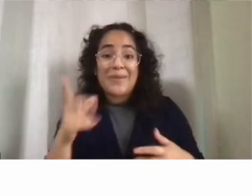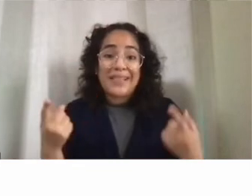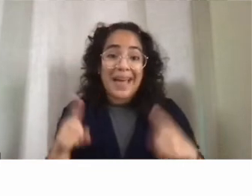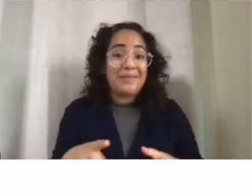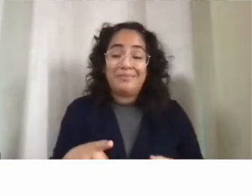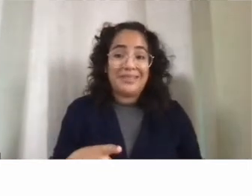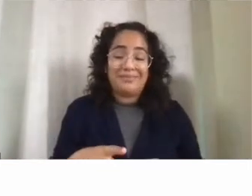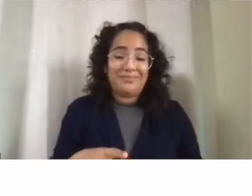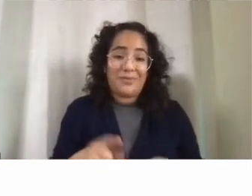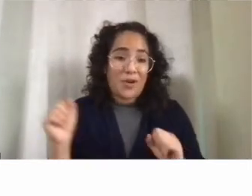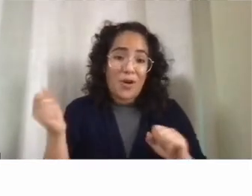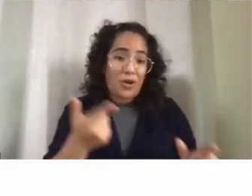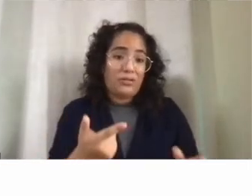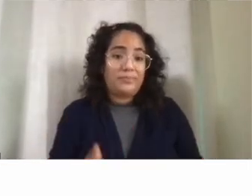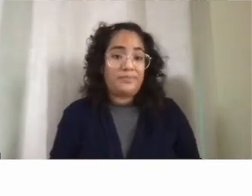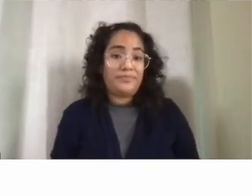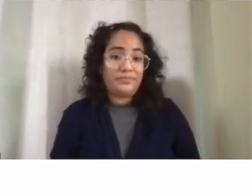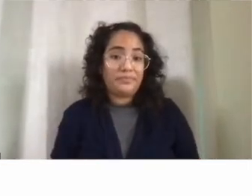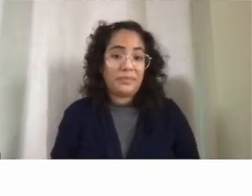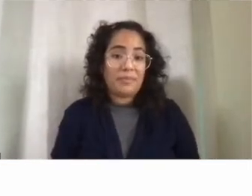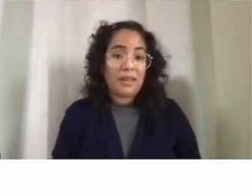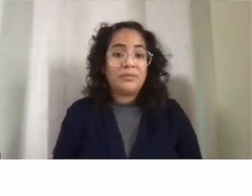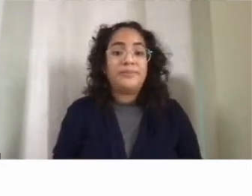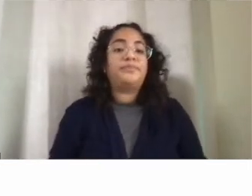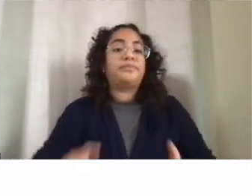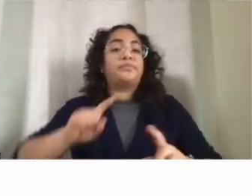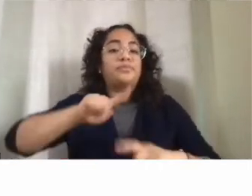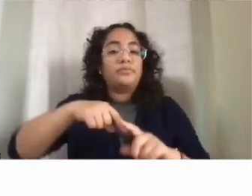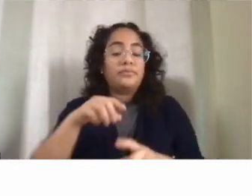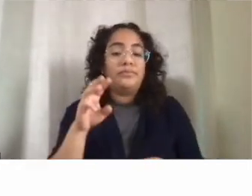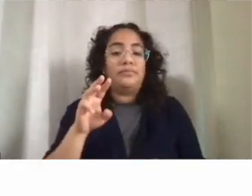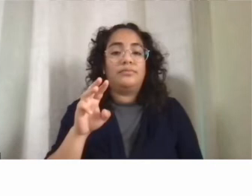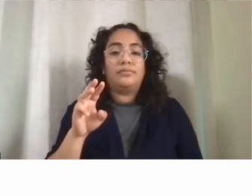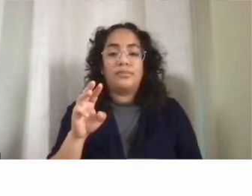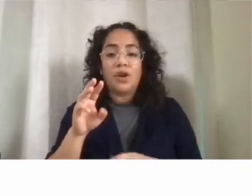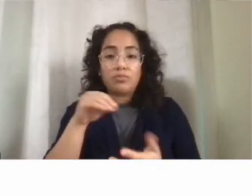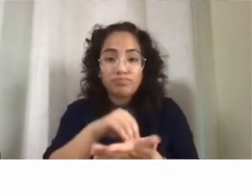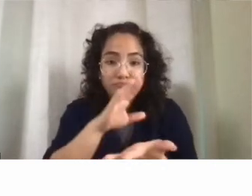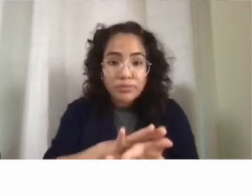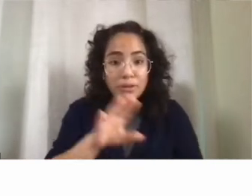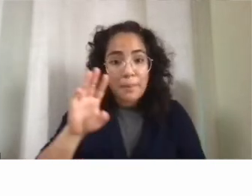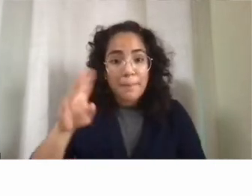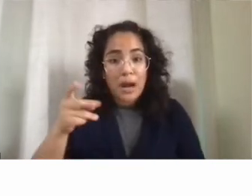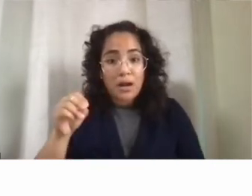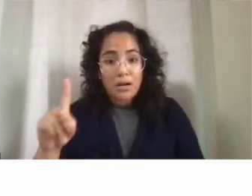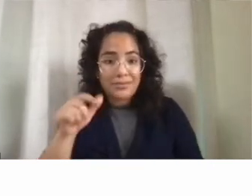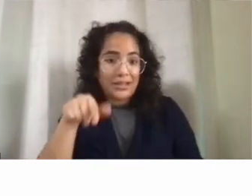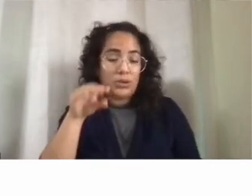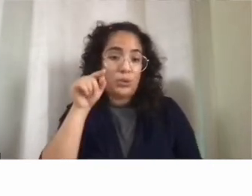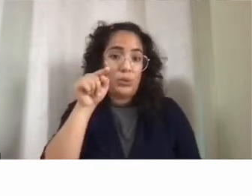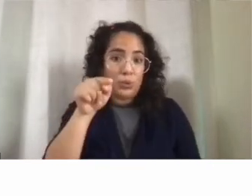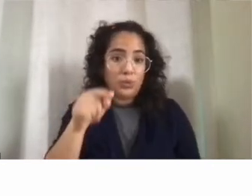us, unfortunately. So when you're mapping your pod, this is you at the center in the gray